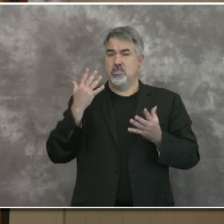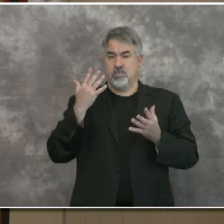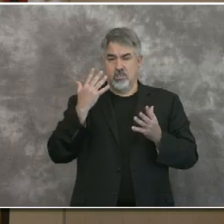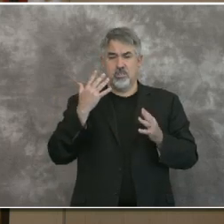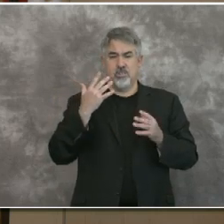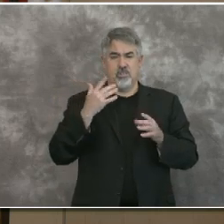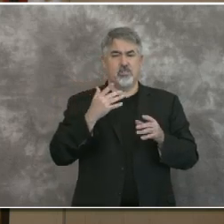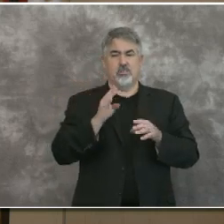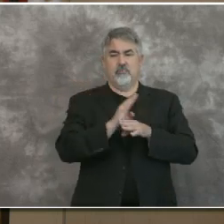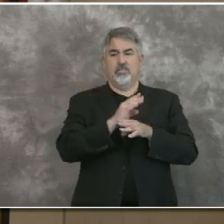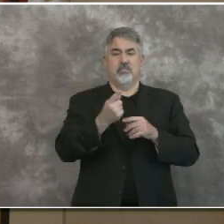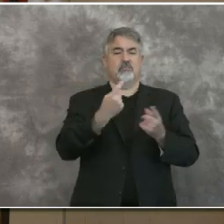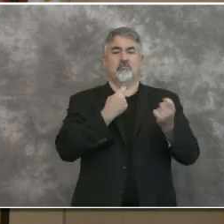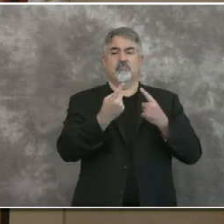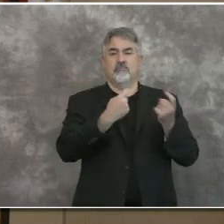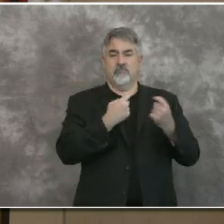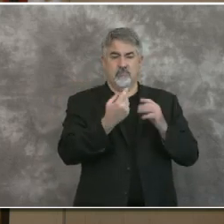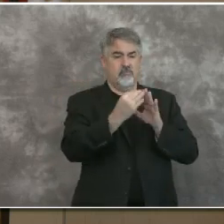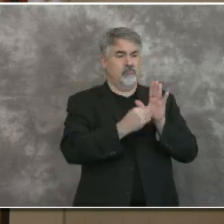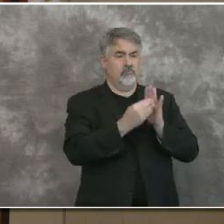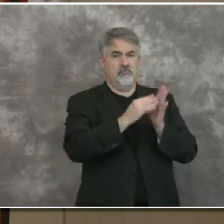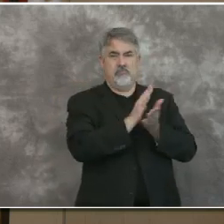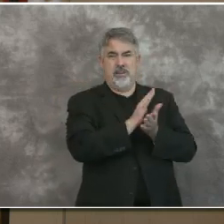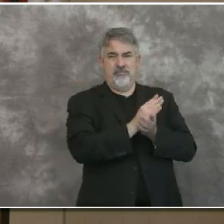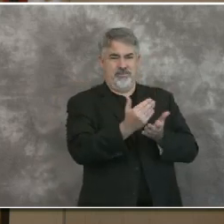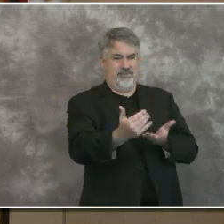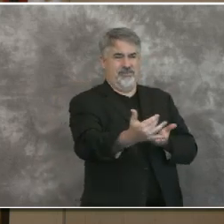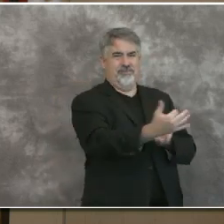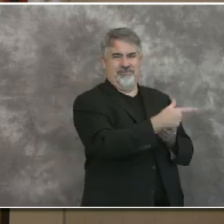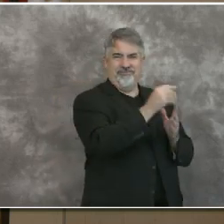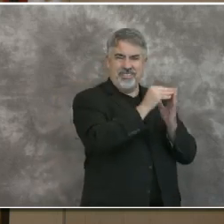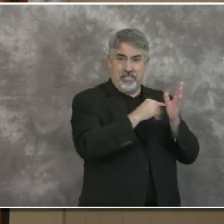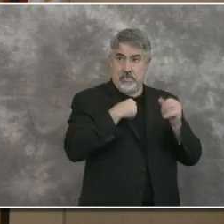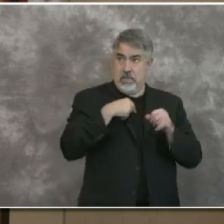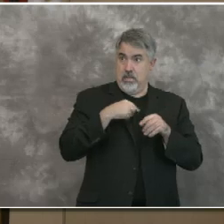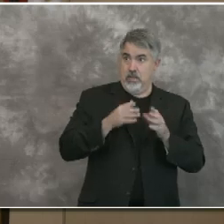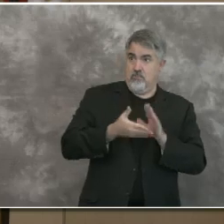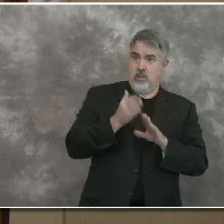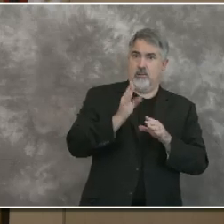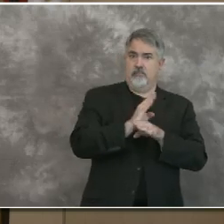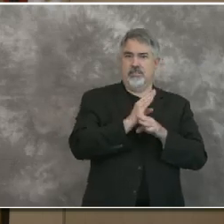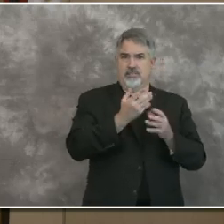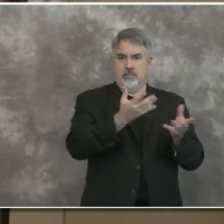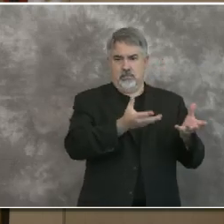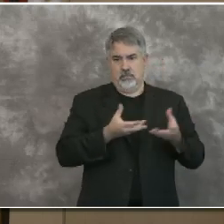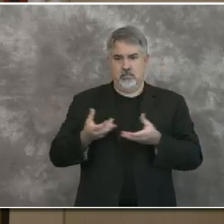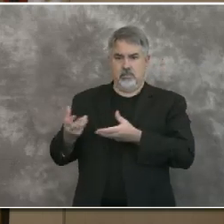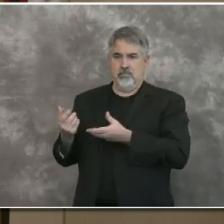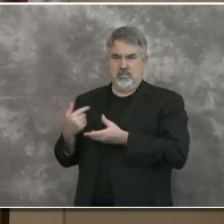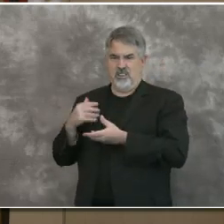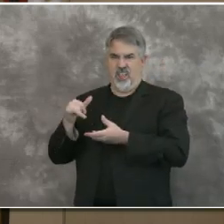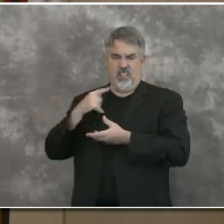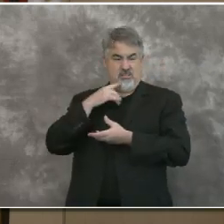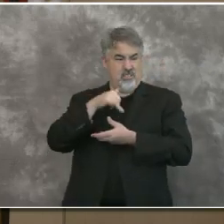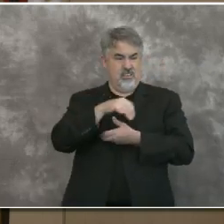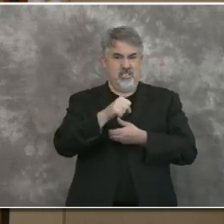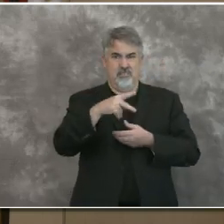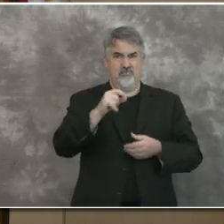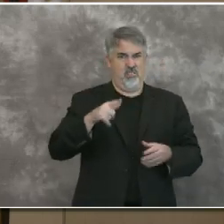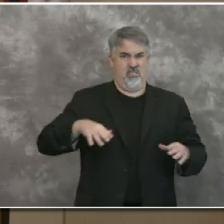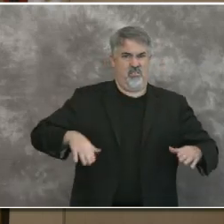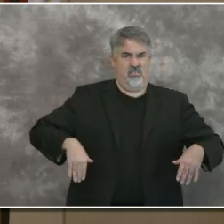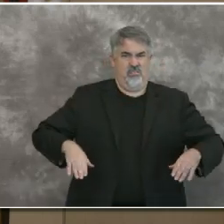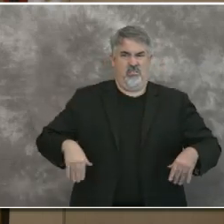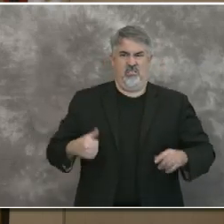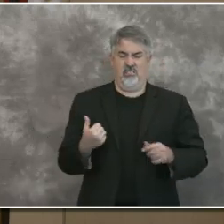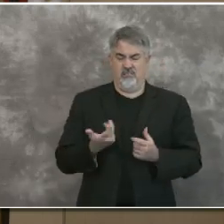develop their plan and submit to us, but we have not given the go-ahead or the authority for pools to